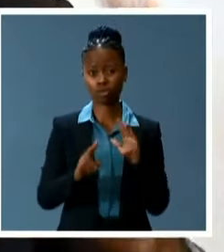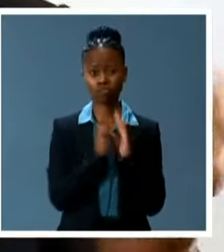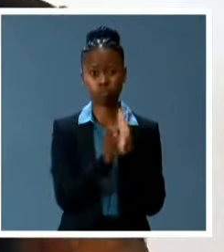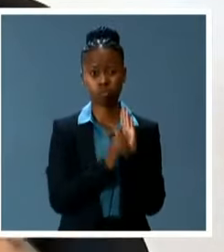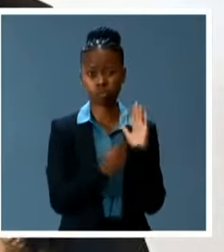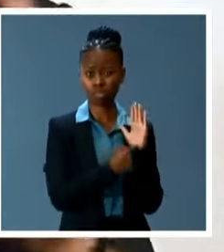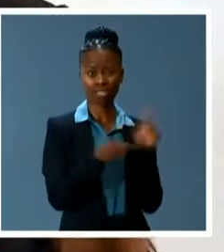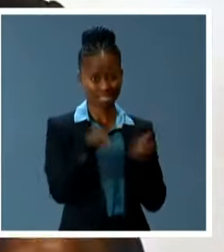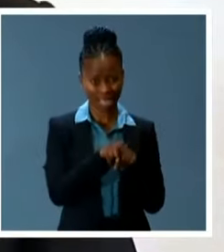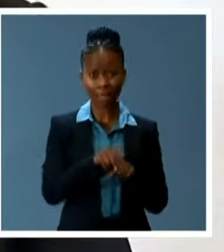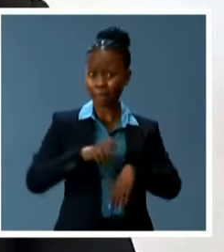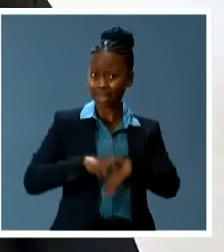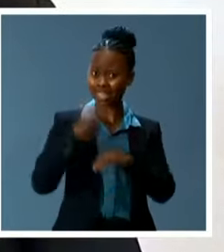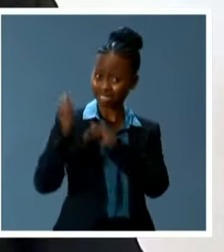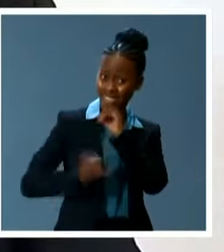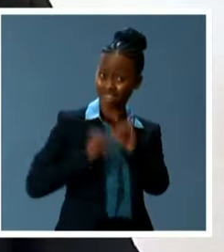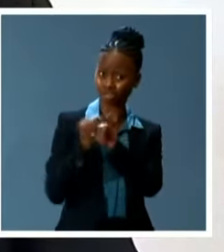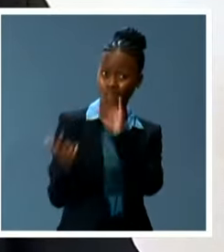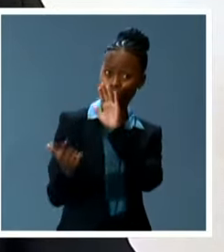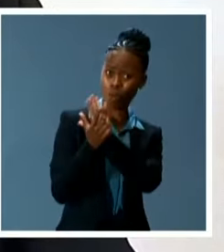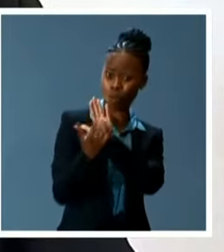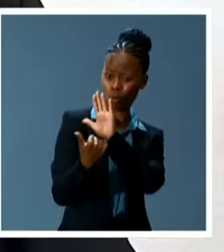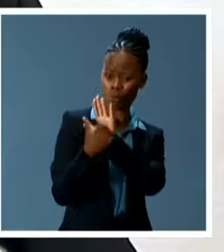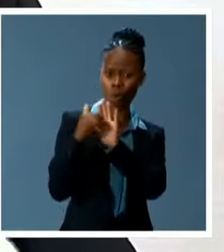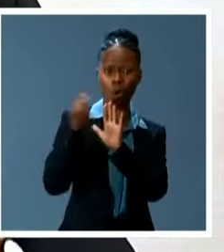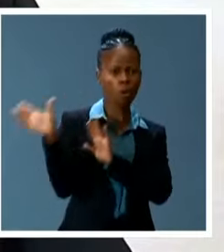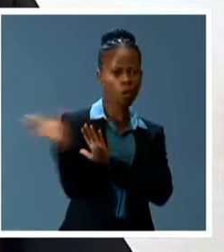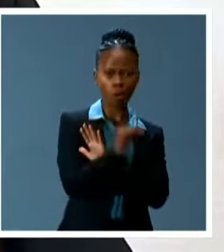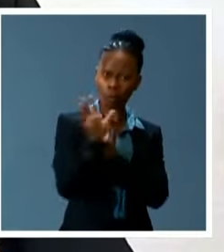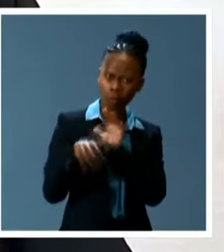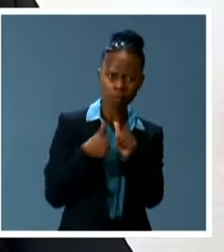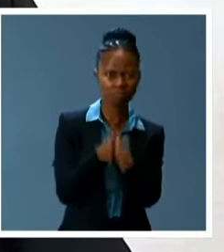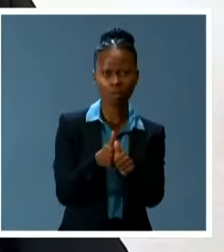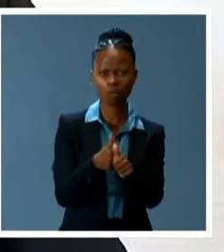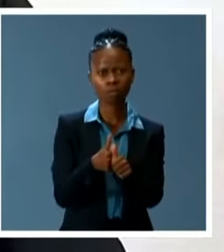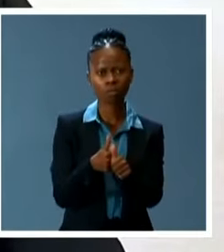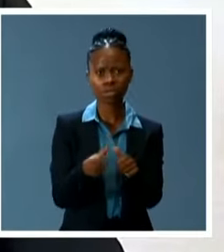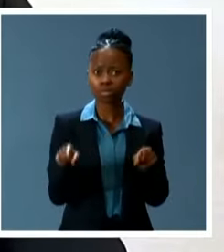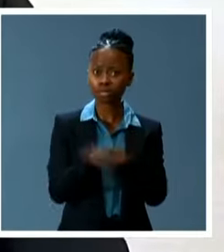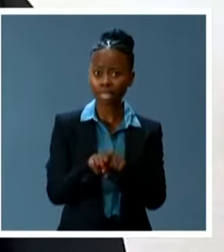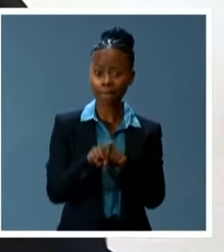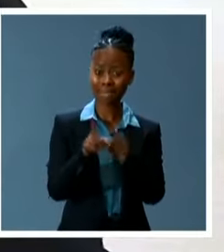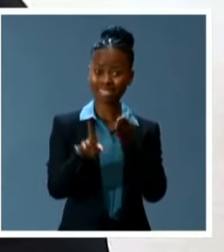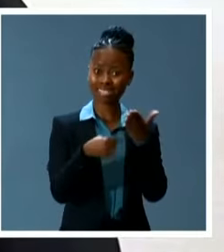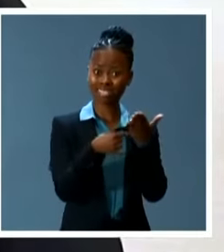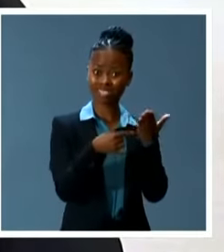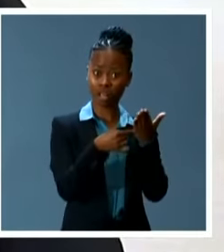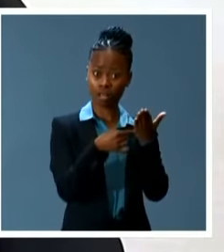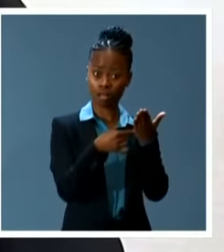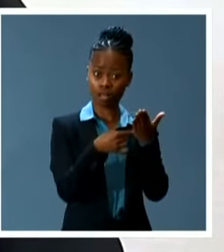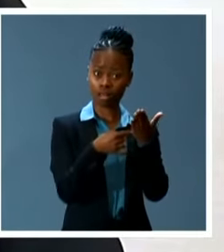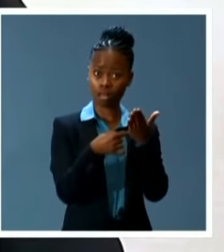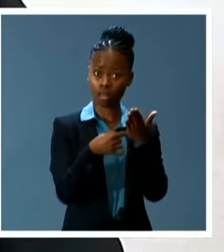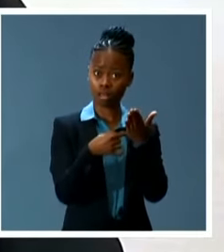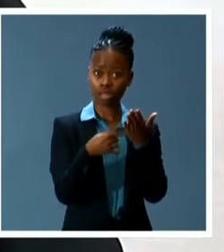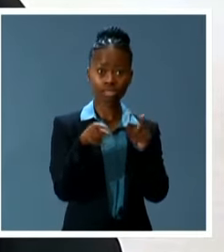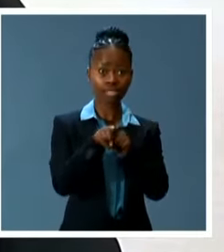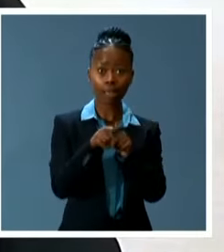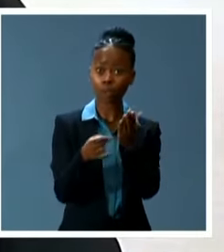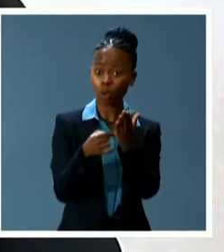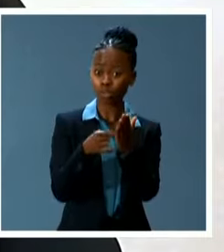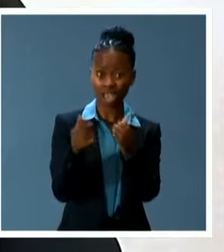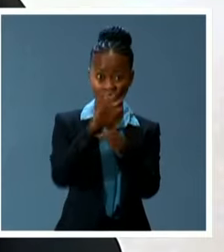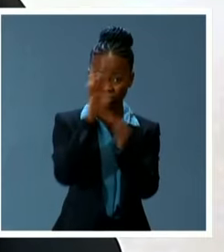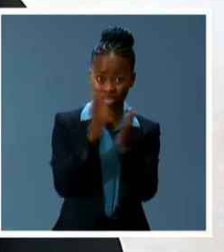international law prevailing, and we need the digital world to be a factor on this. That is the reason why we launched our